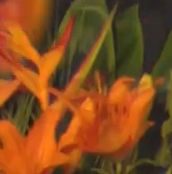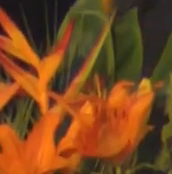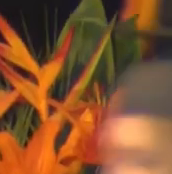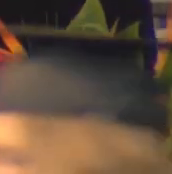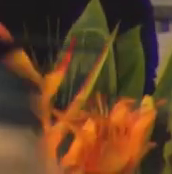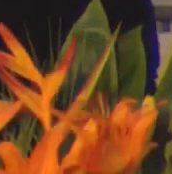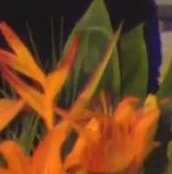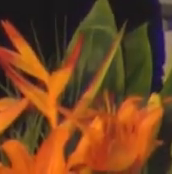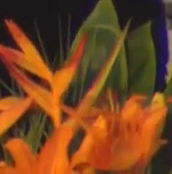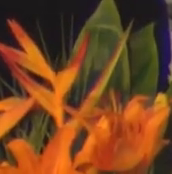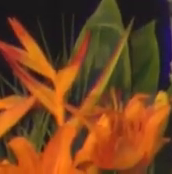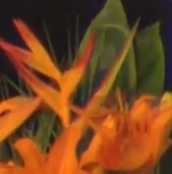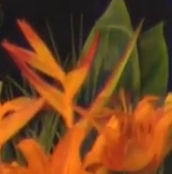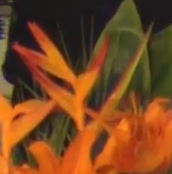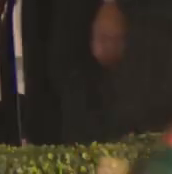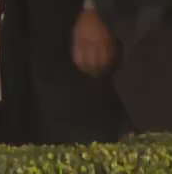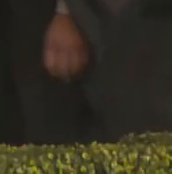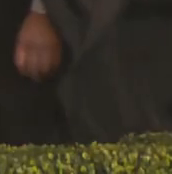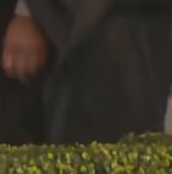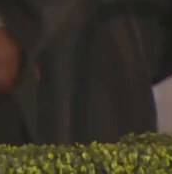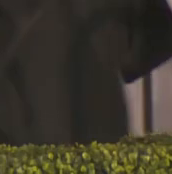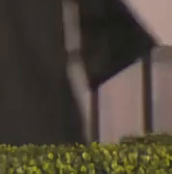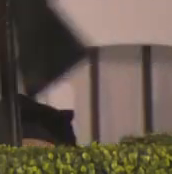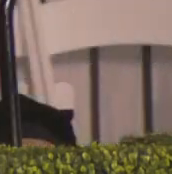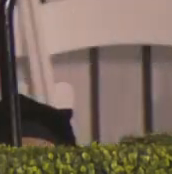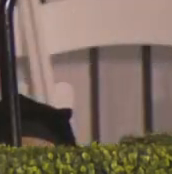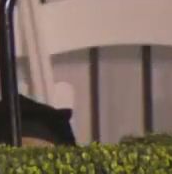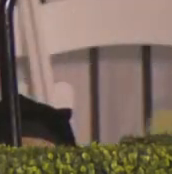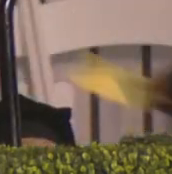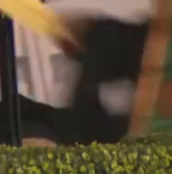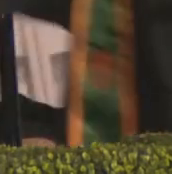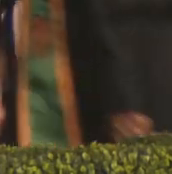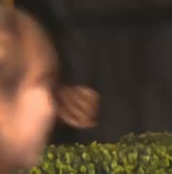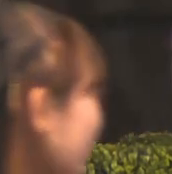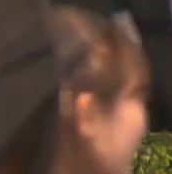Yin Jia. Andrew Joseph Rodriguez.